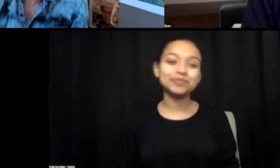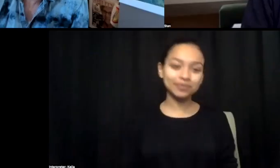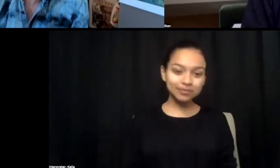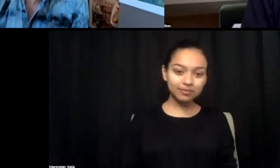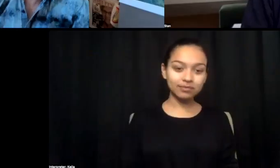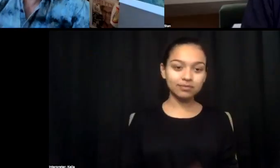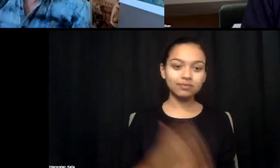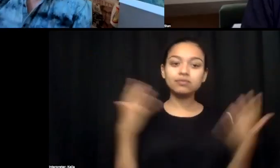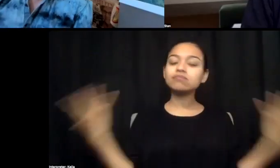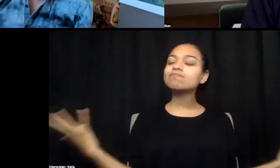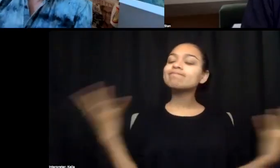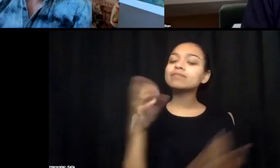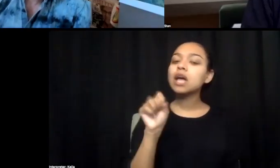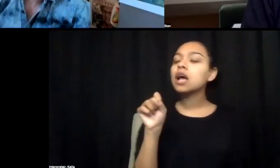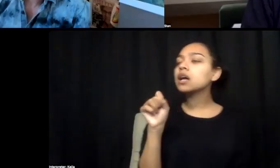What brings you